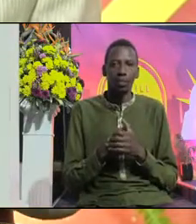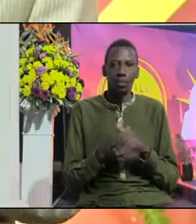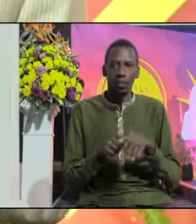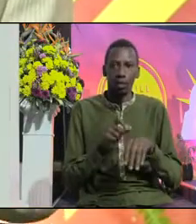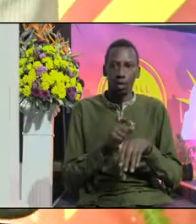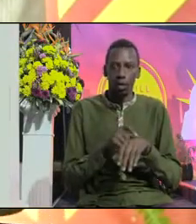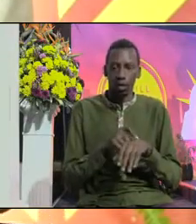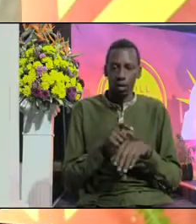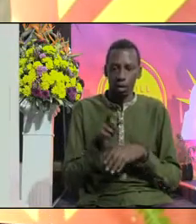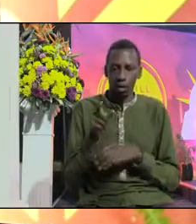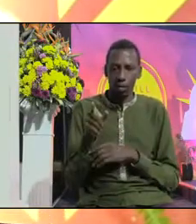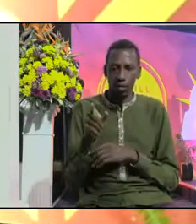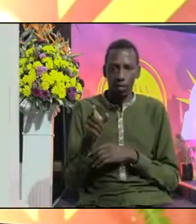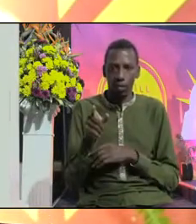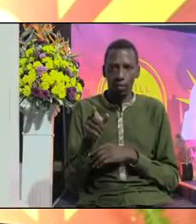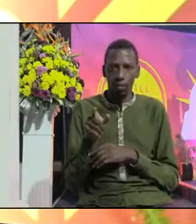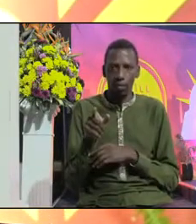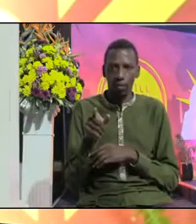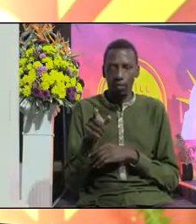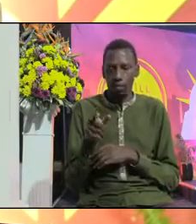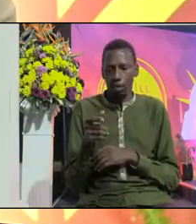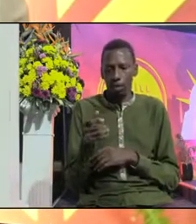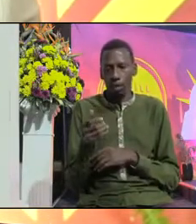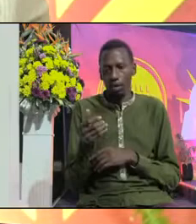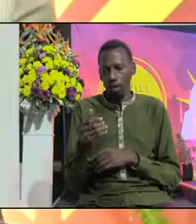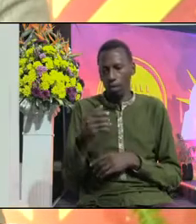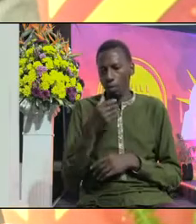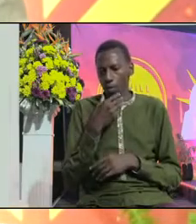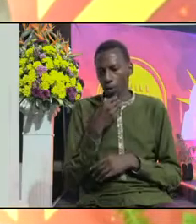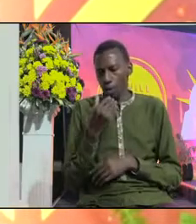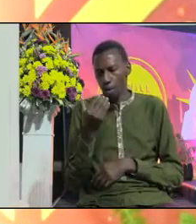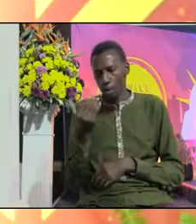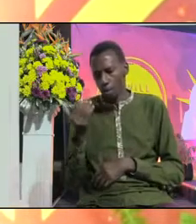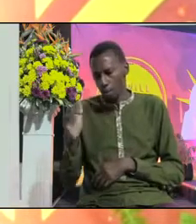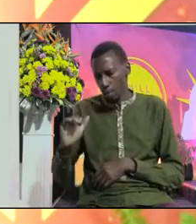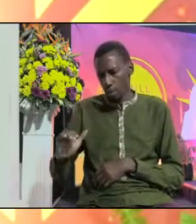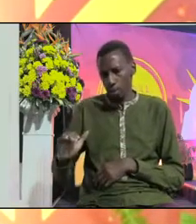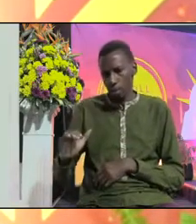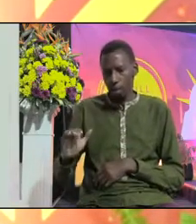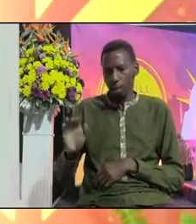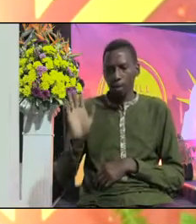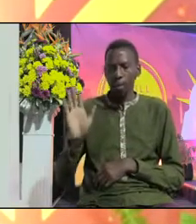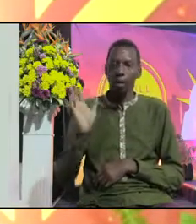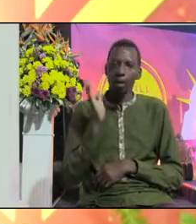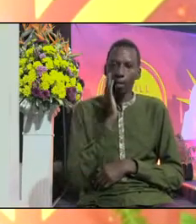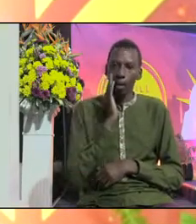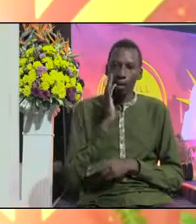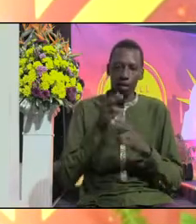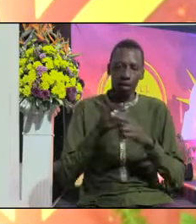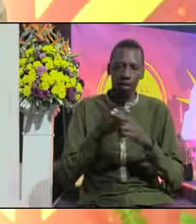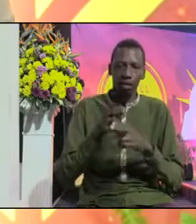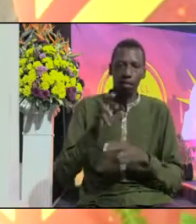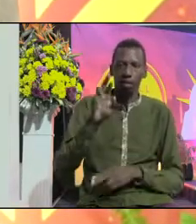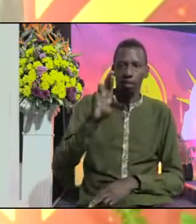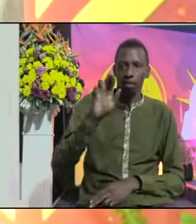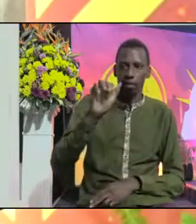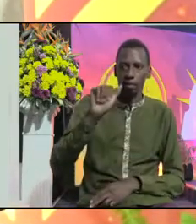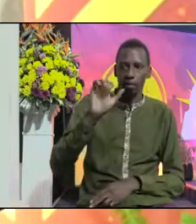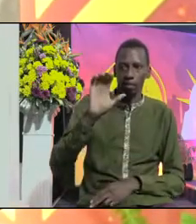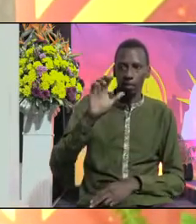When he was scarcely a teenager, he lost his mother, Rachel, when